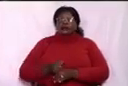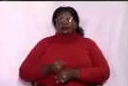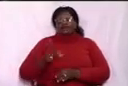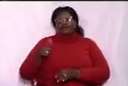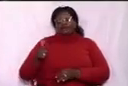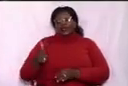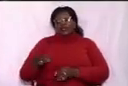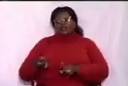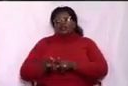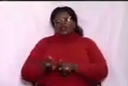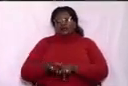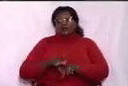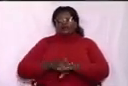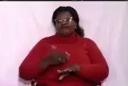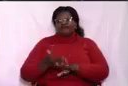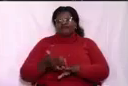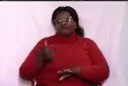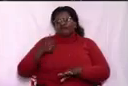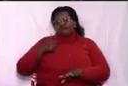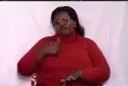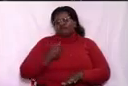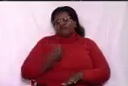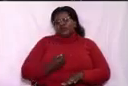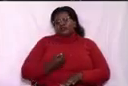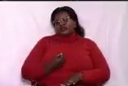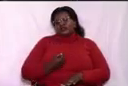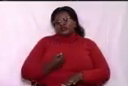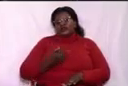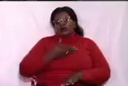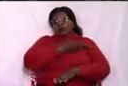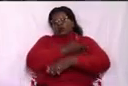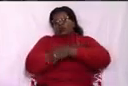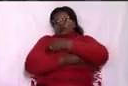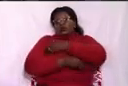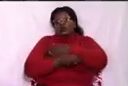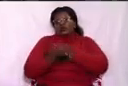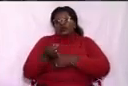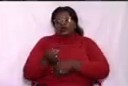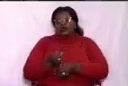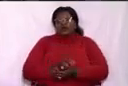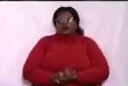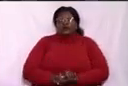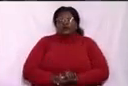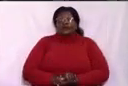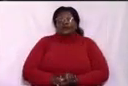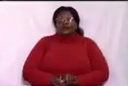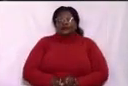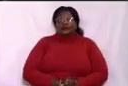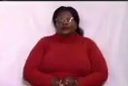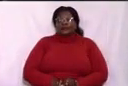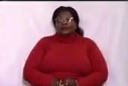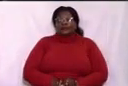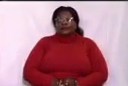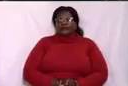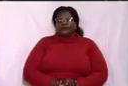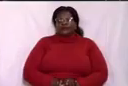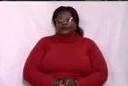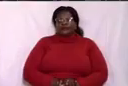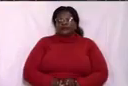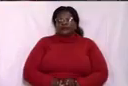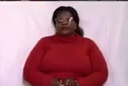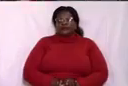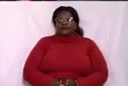wearing tonight, head on to our social media, or to Afroprint Line's social